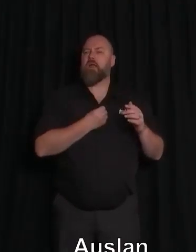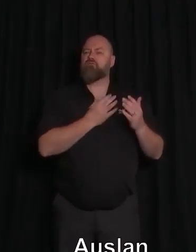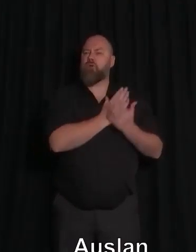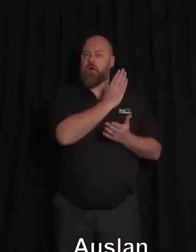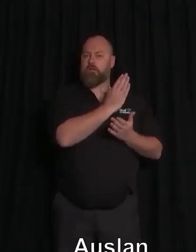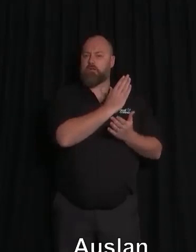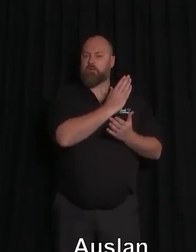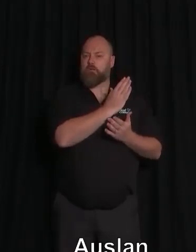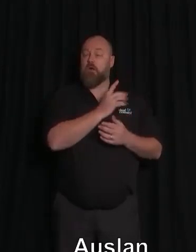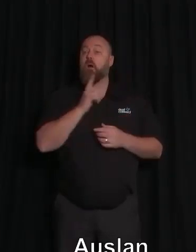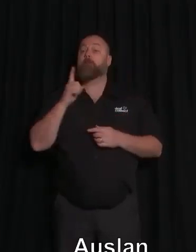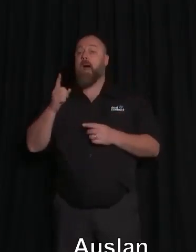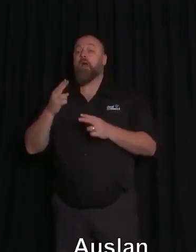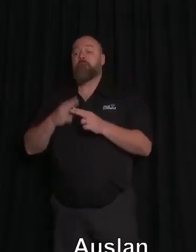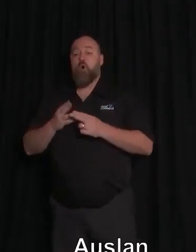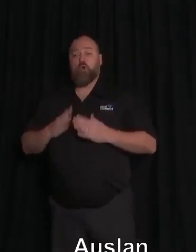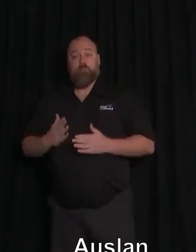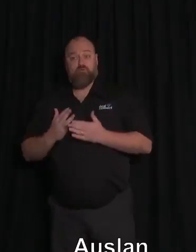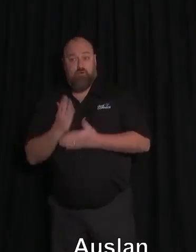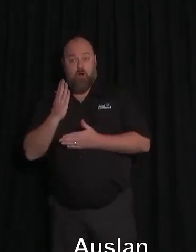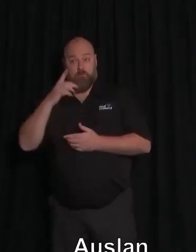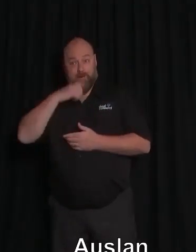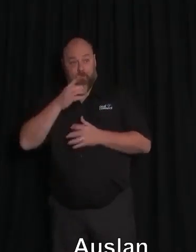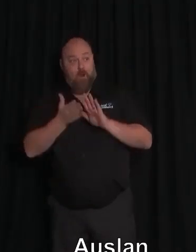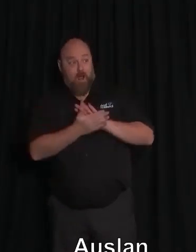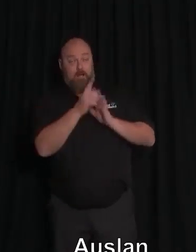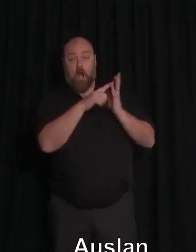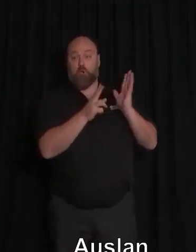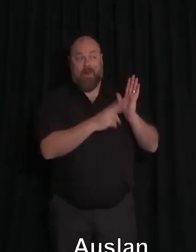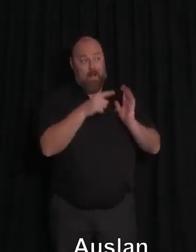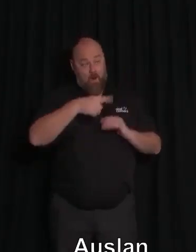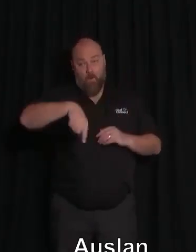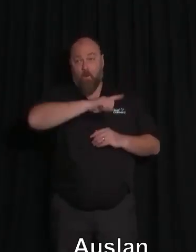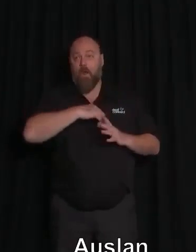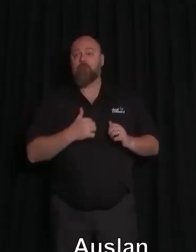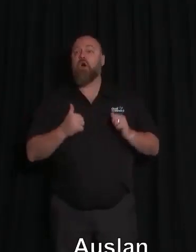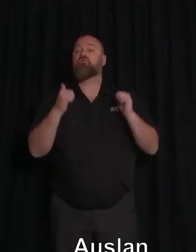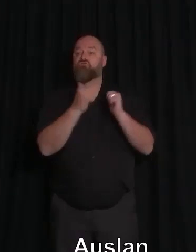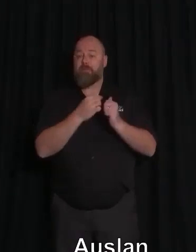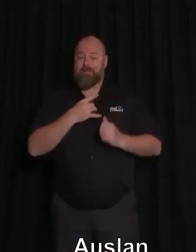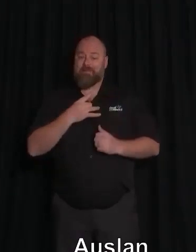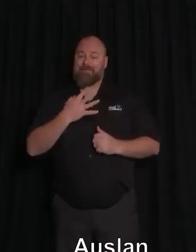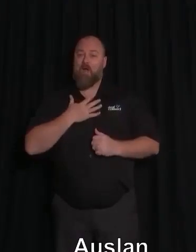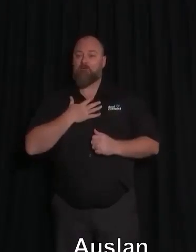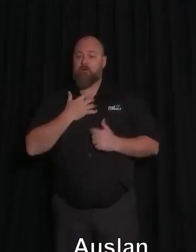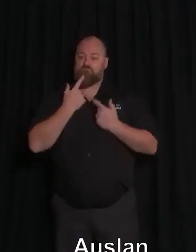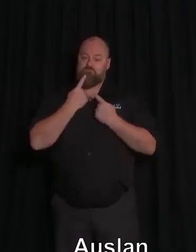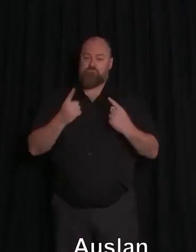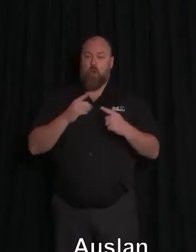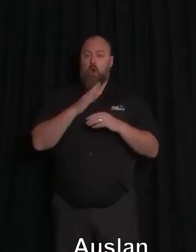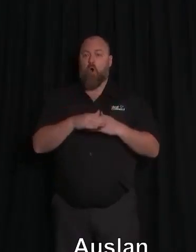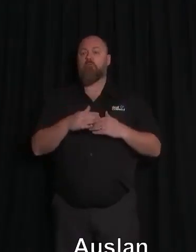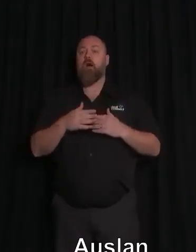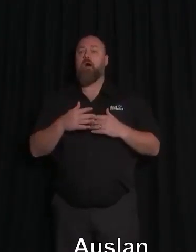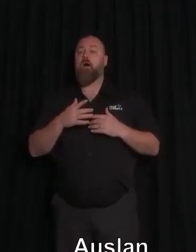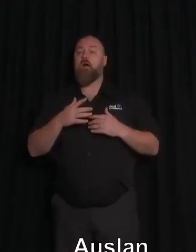rights practitioners in the UN system, there's been a consensus that self-identification of trans people is core and